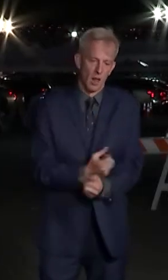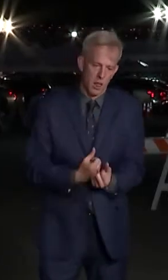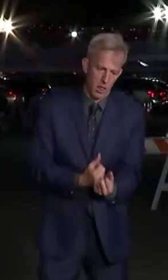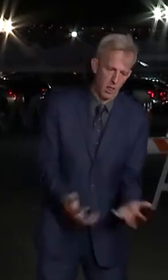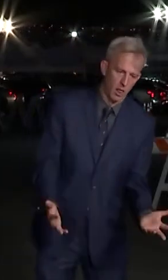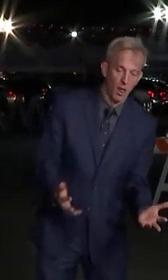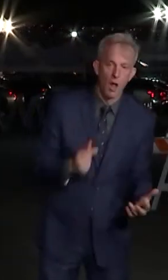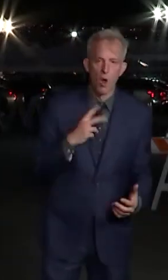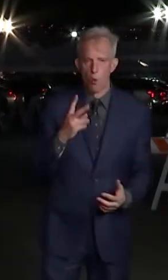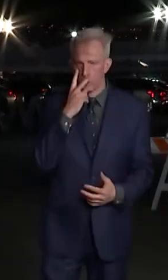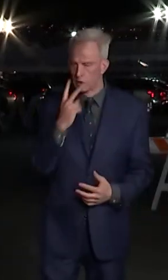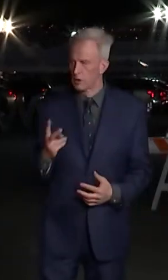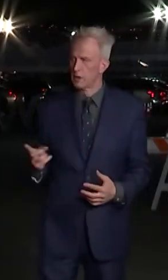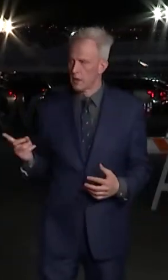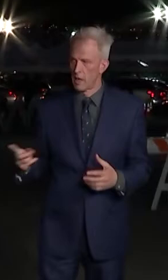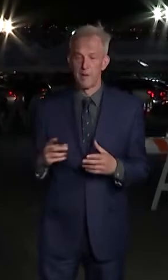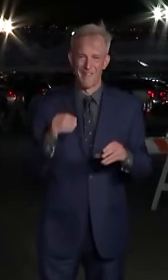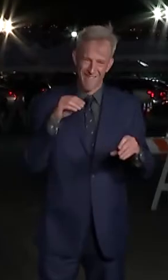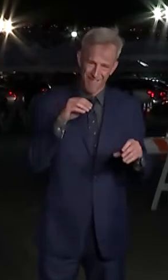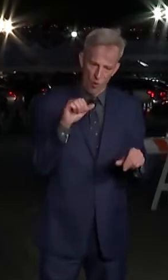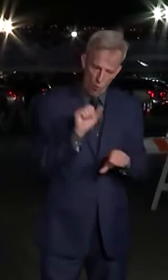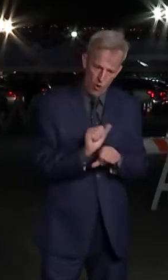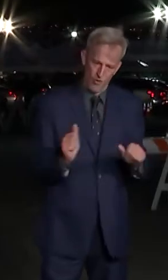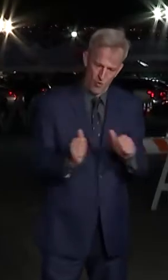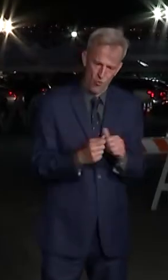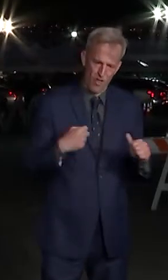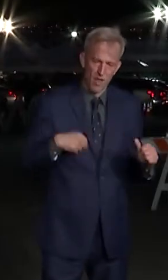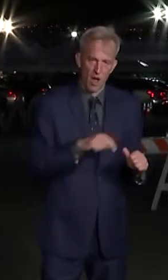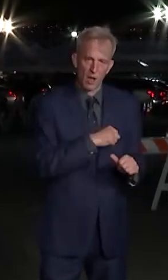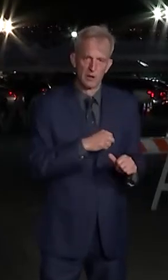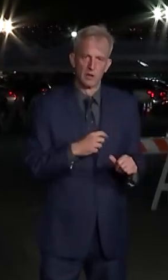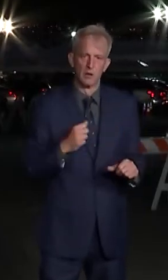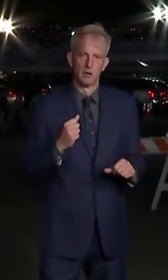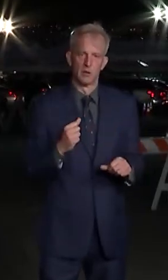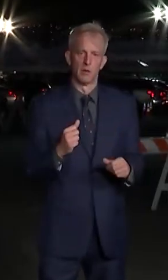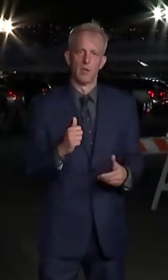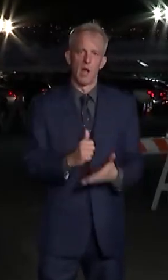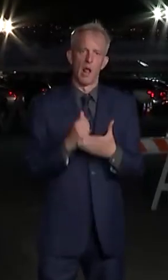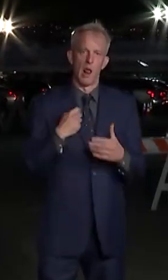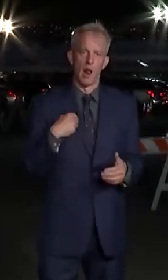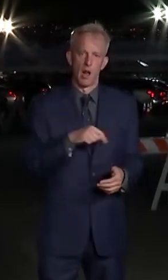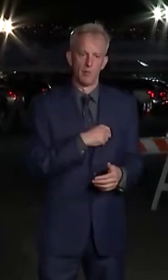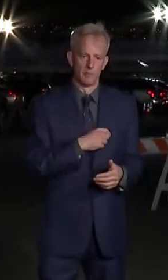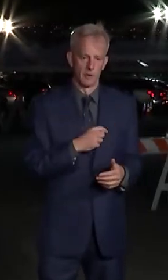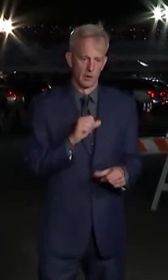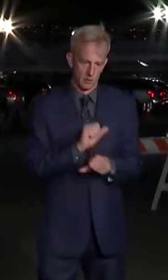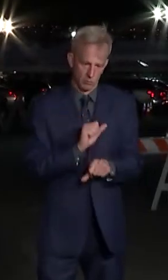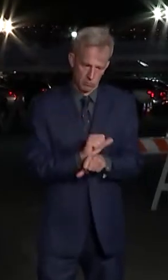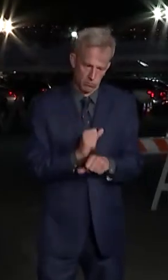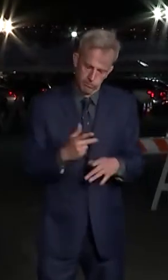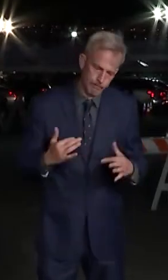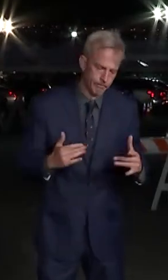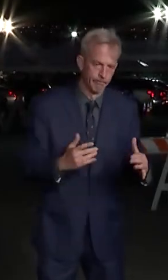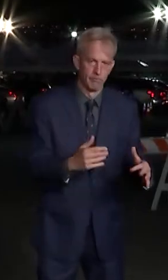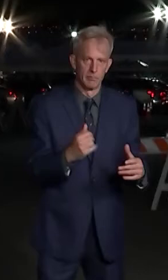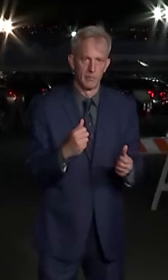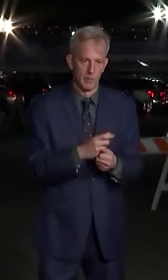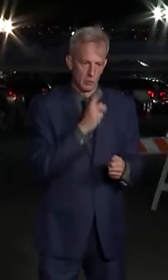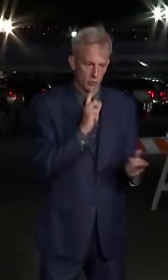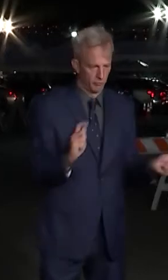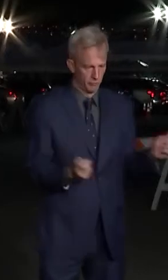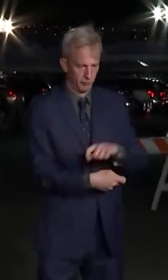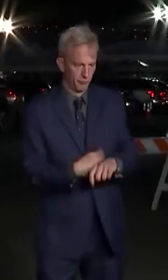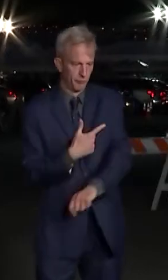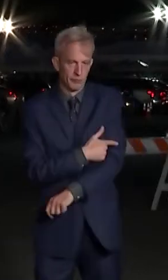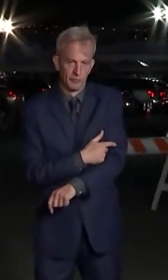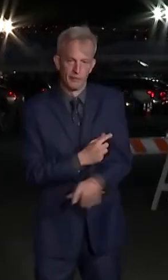in the trenches with us has been a boost to keep us going every day at this breakneck speed. We're grateful to your leadership